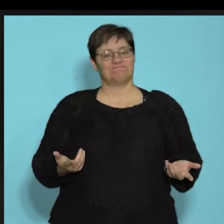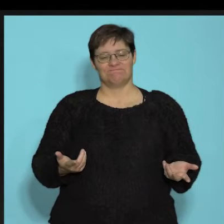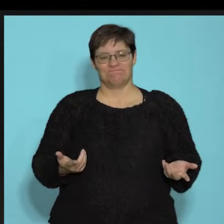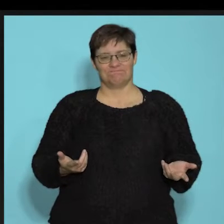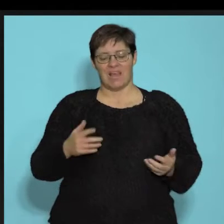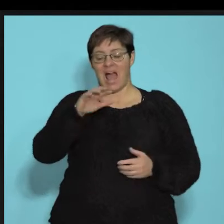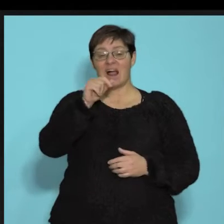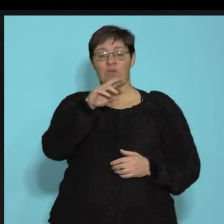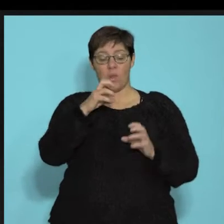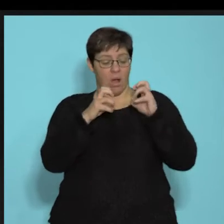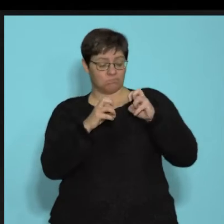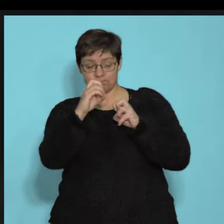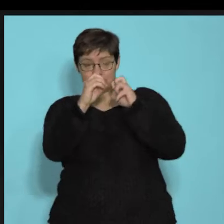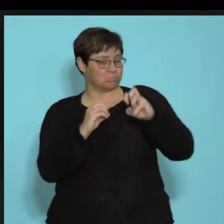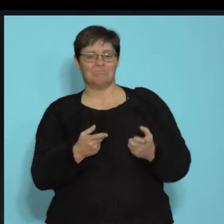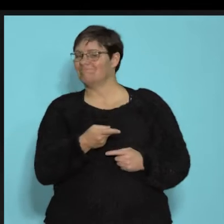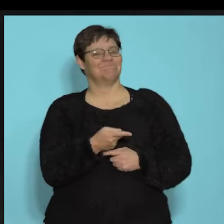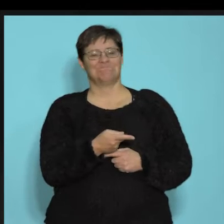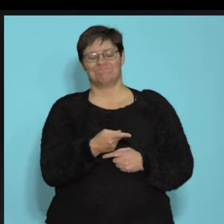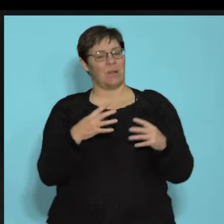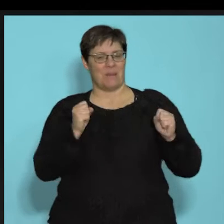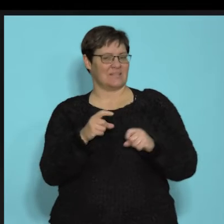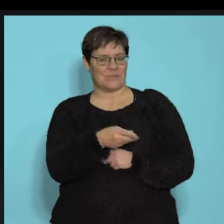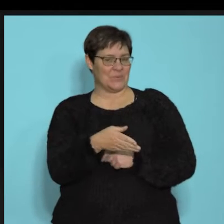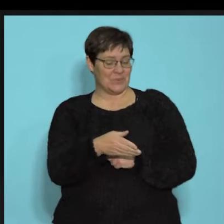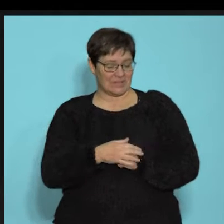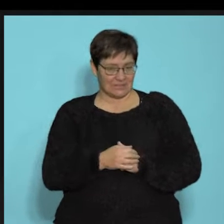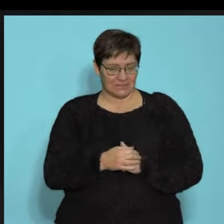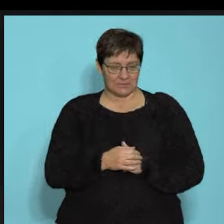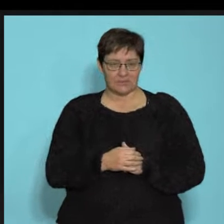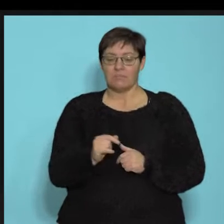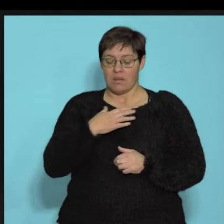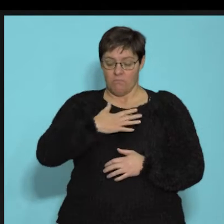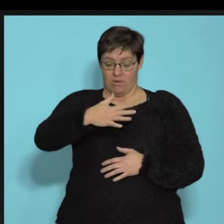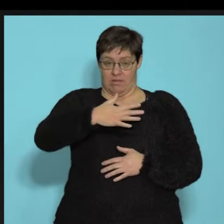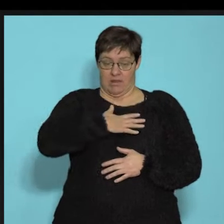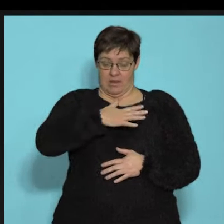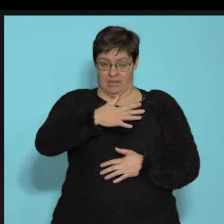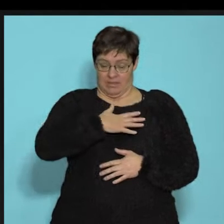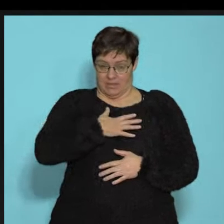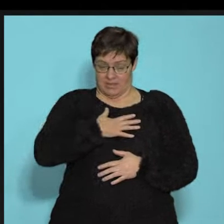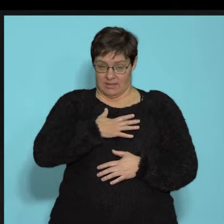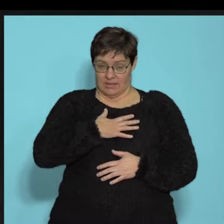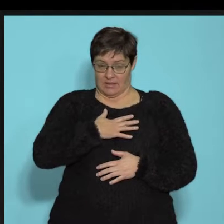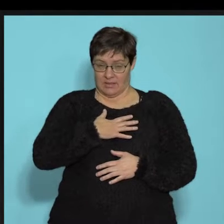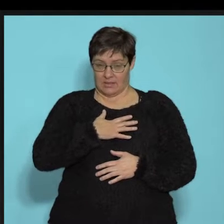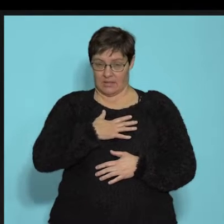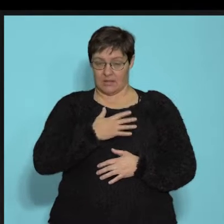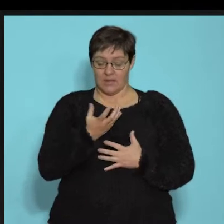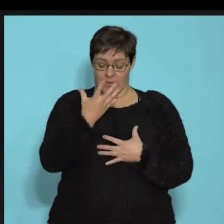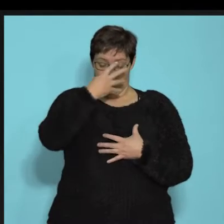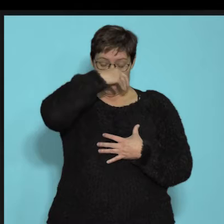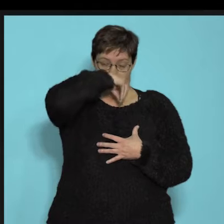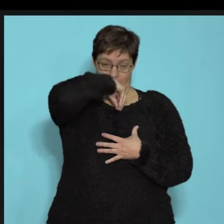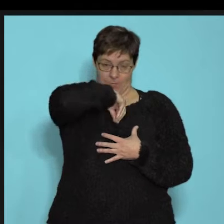don't have the alveoli that makes up the lungs. So what happens is when I'm going to breathe, anytime I